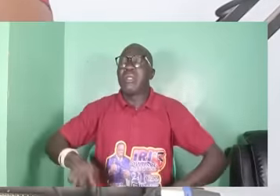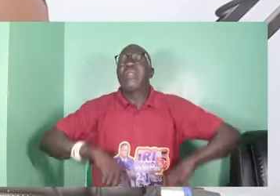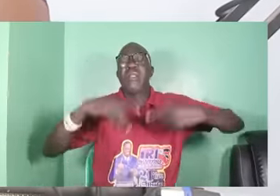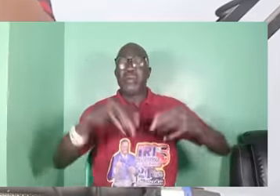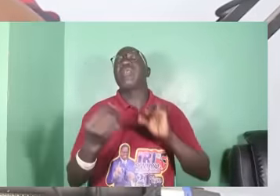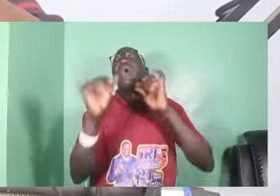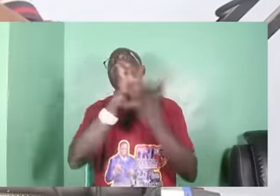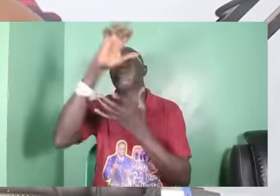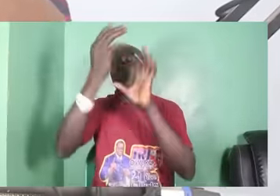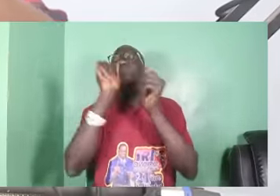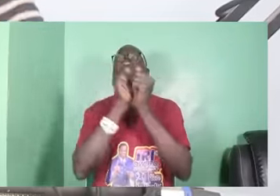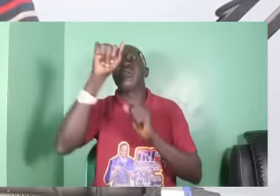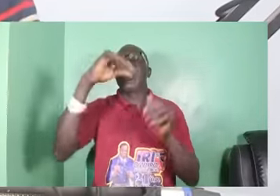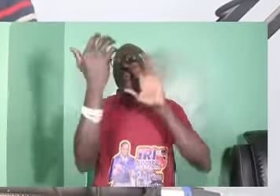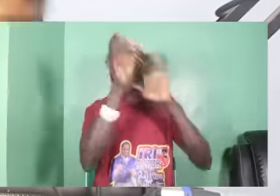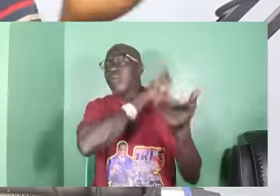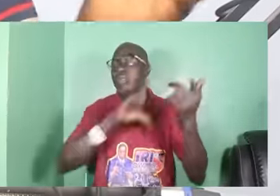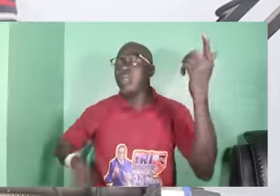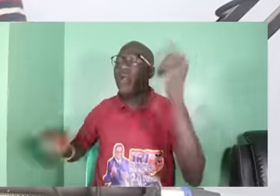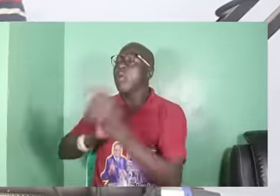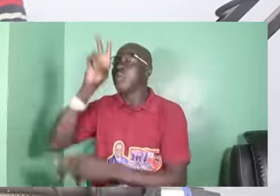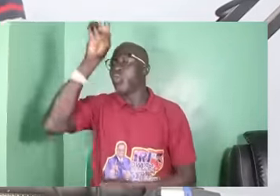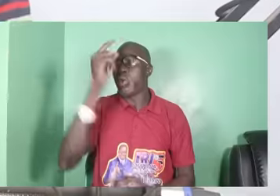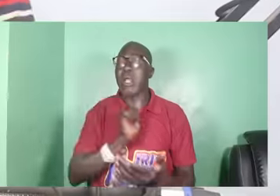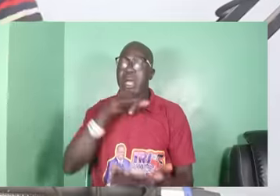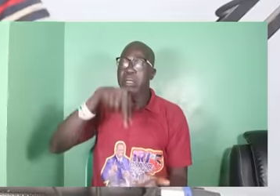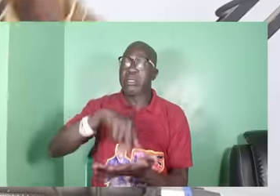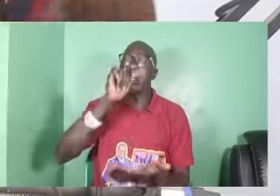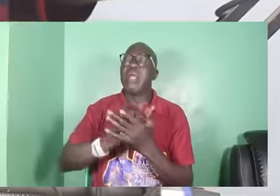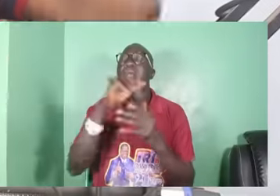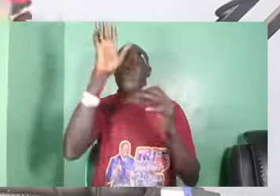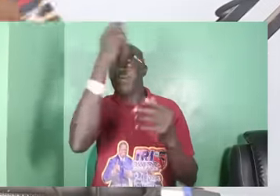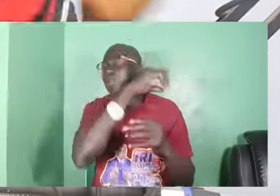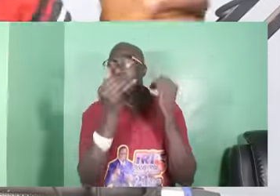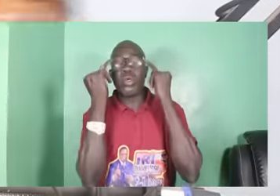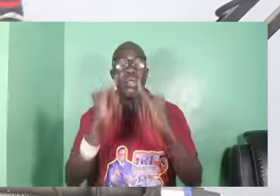Lord lives, and His Spirit lives before the Lord. And the word that I say.